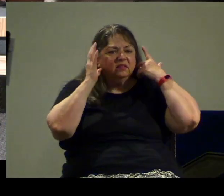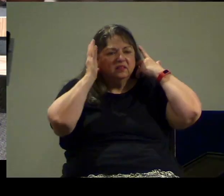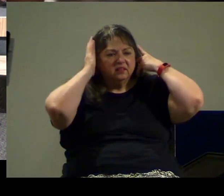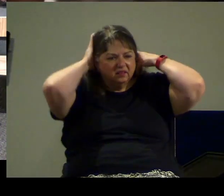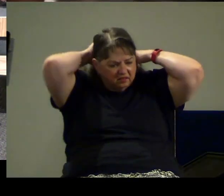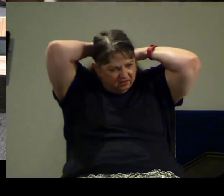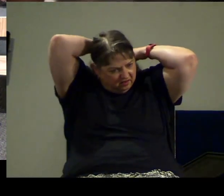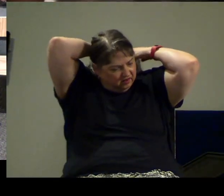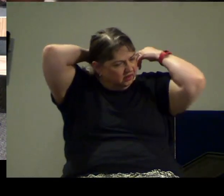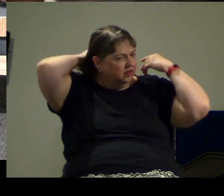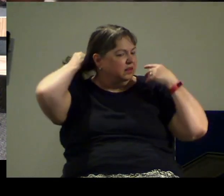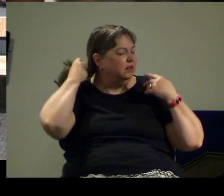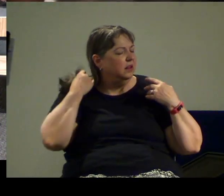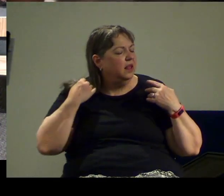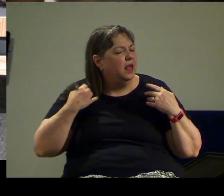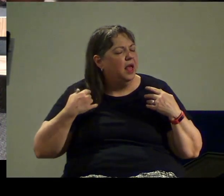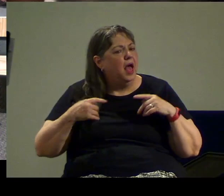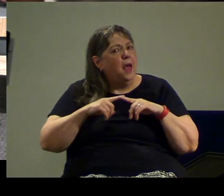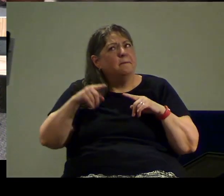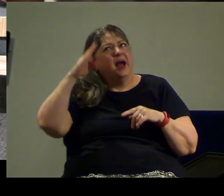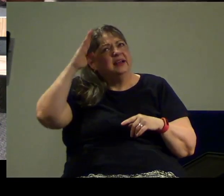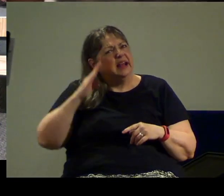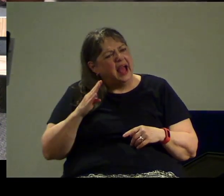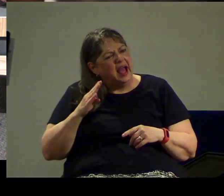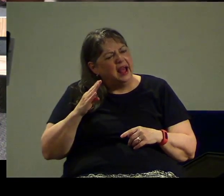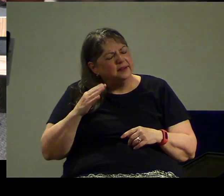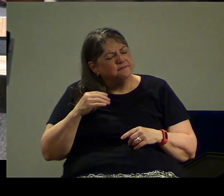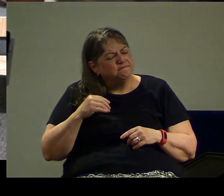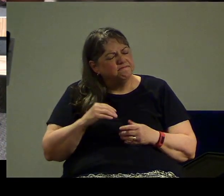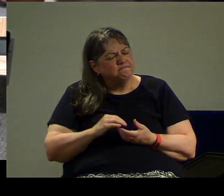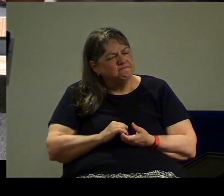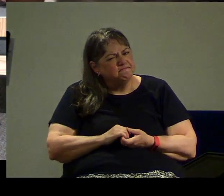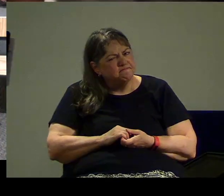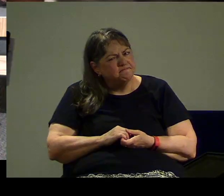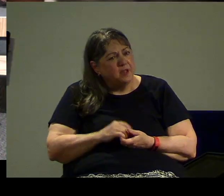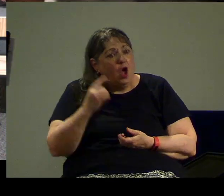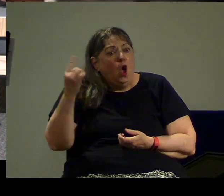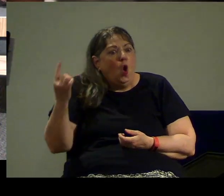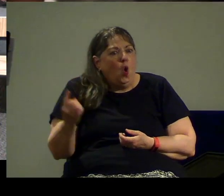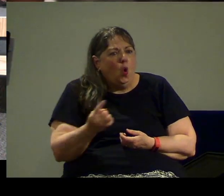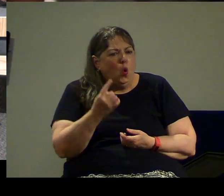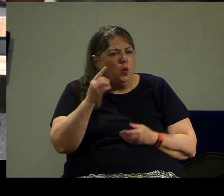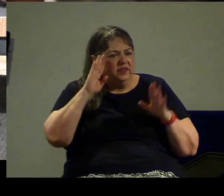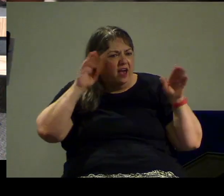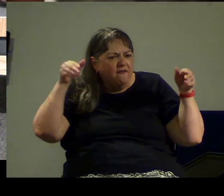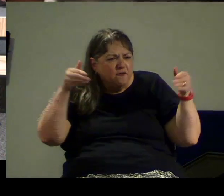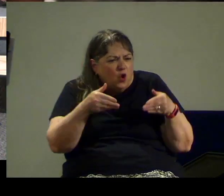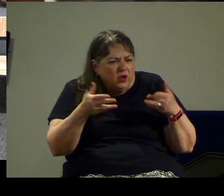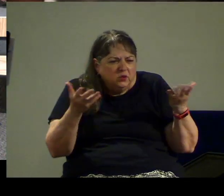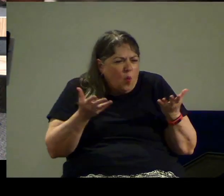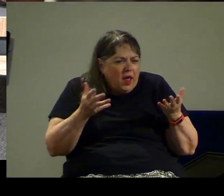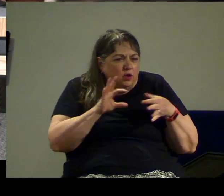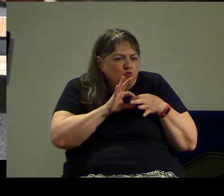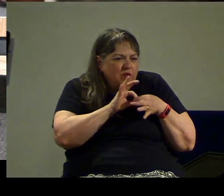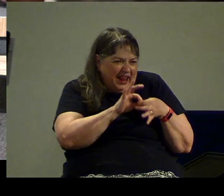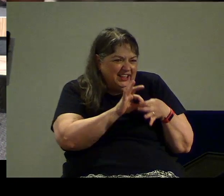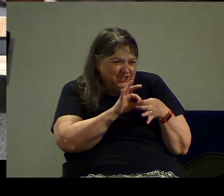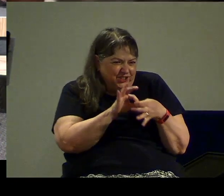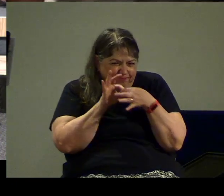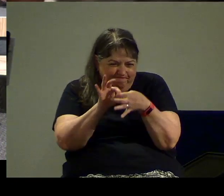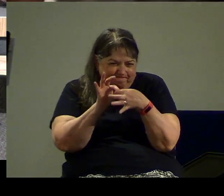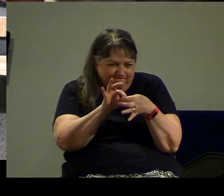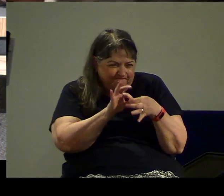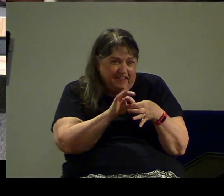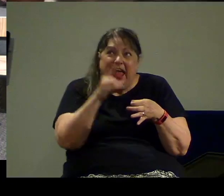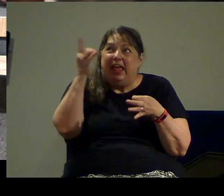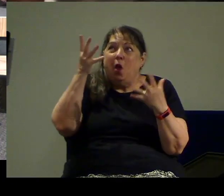But God always was a God who was a God of relationship. He wanted to know each and every one